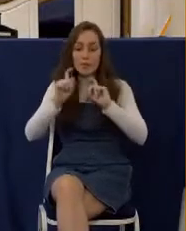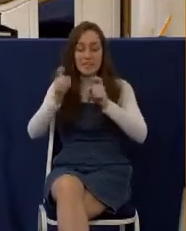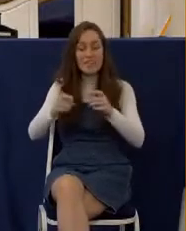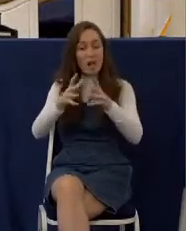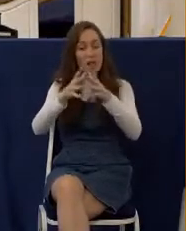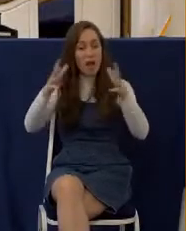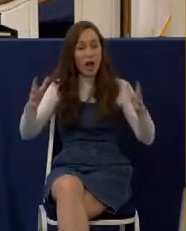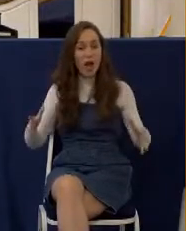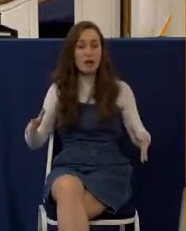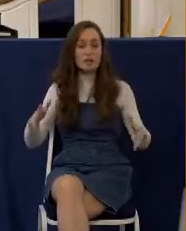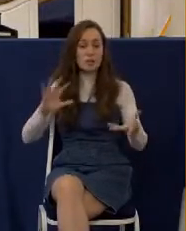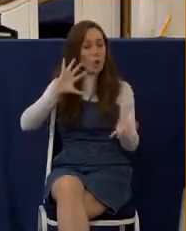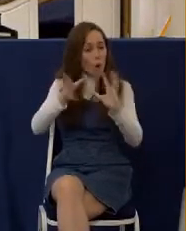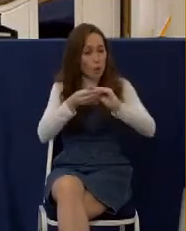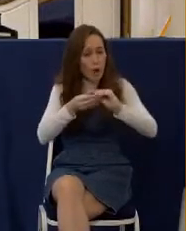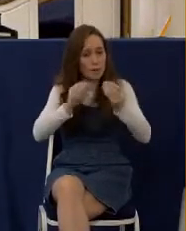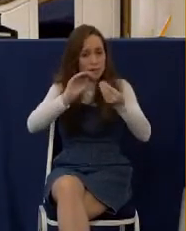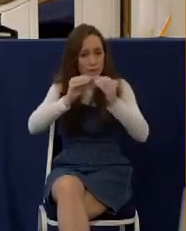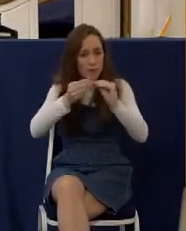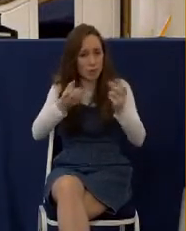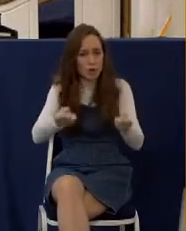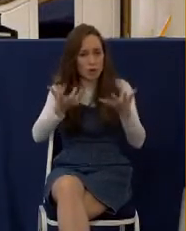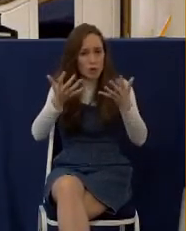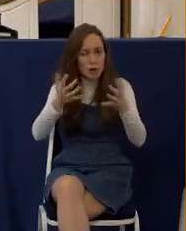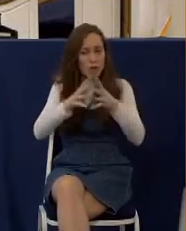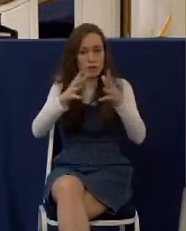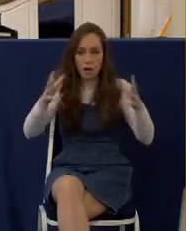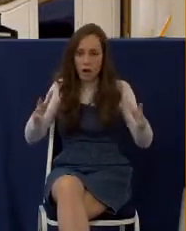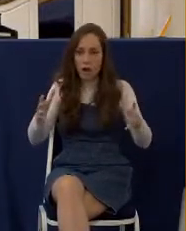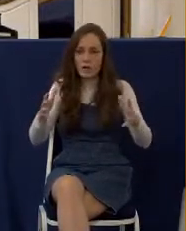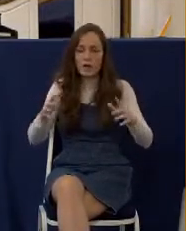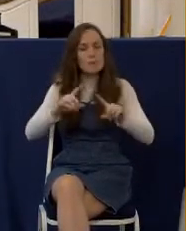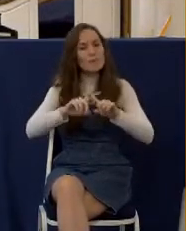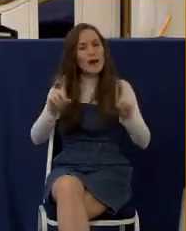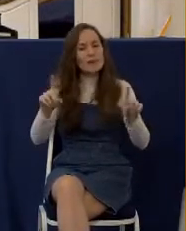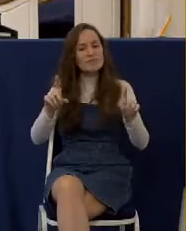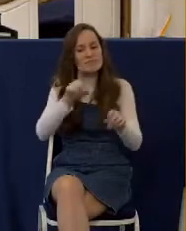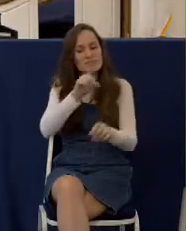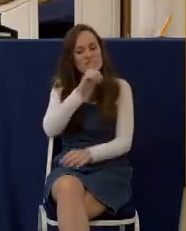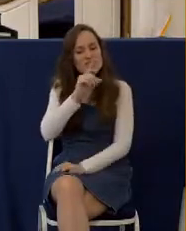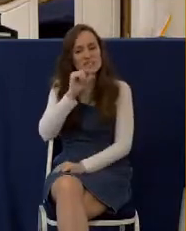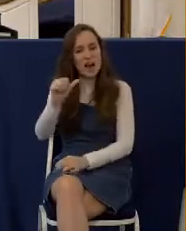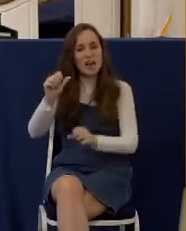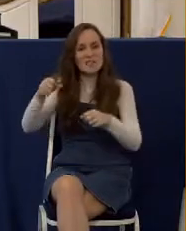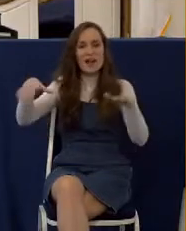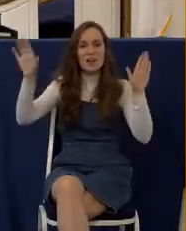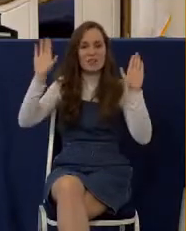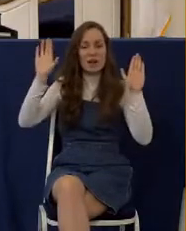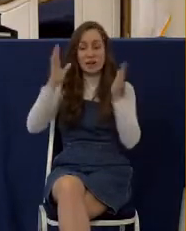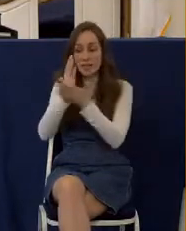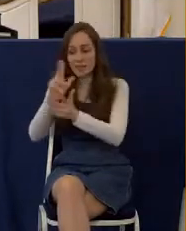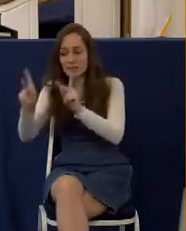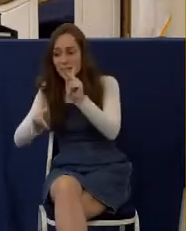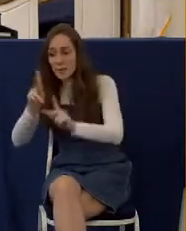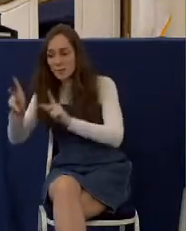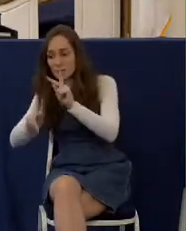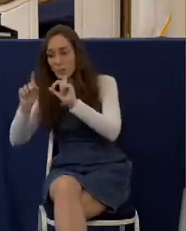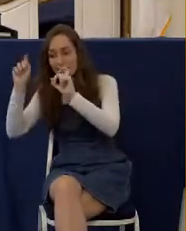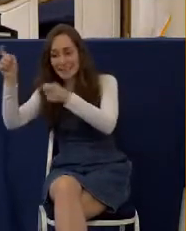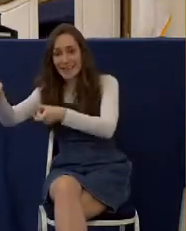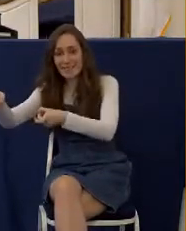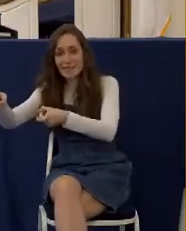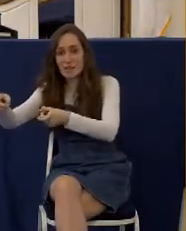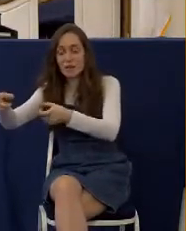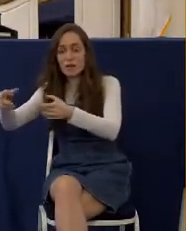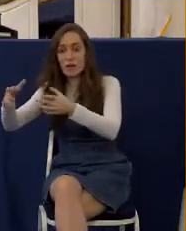but the question is, how much have they sacrificed? There are those who don't have a lot, and they give sacrificially. It may not be as large